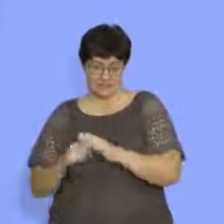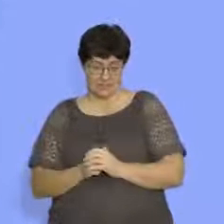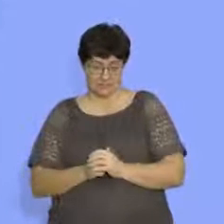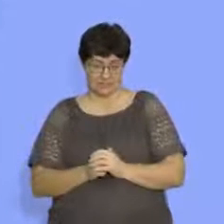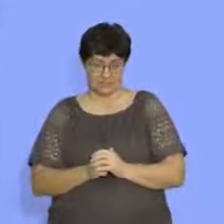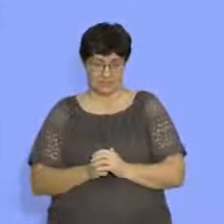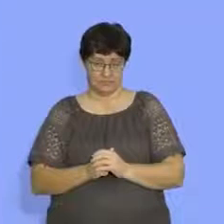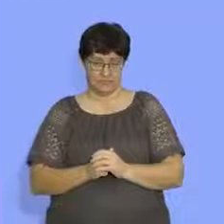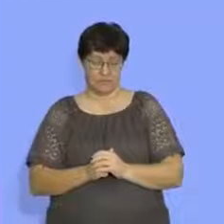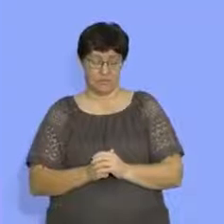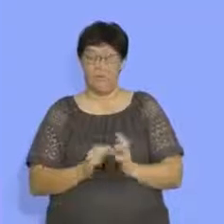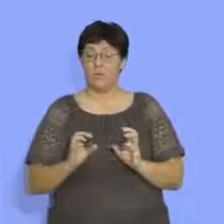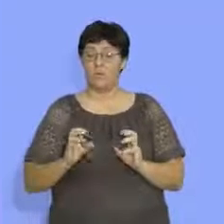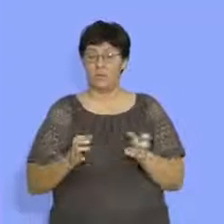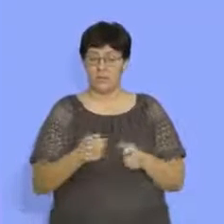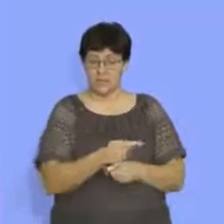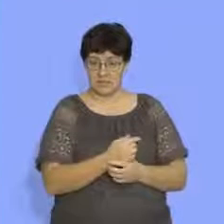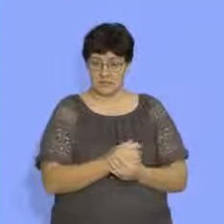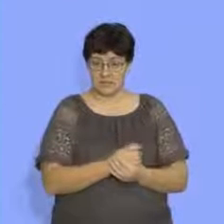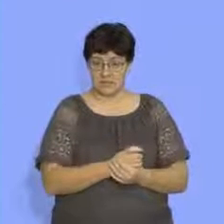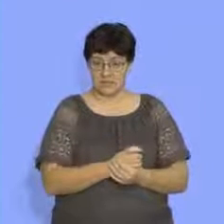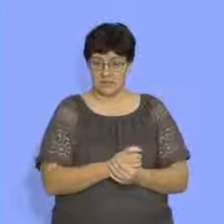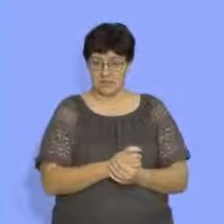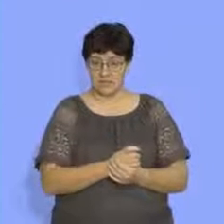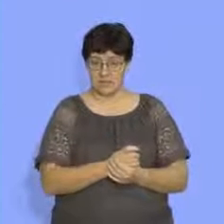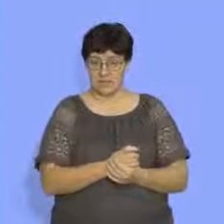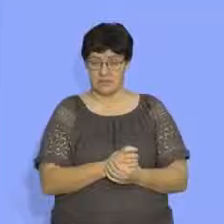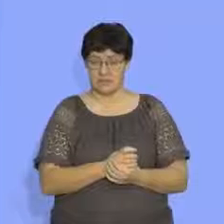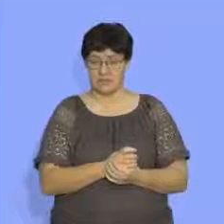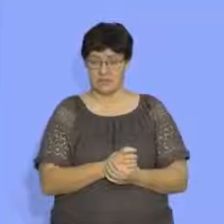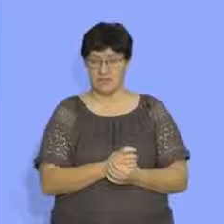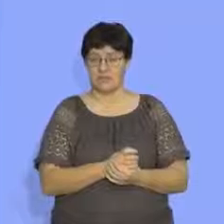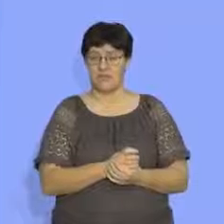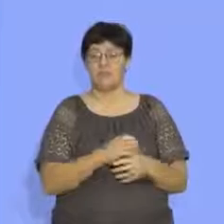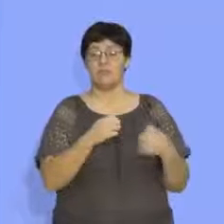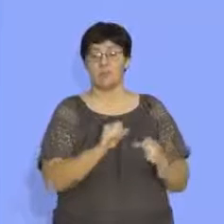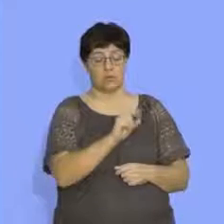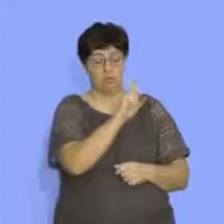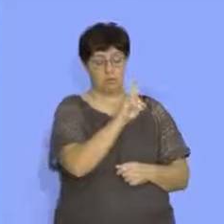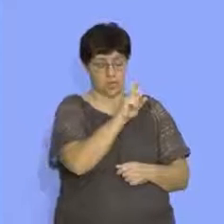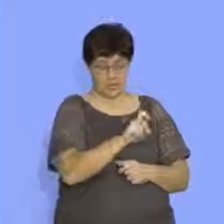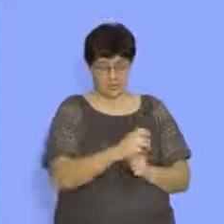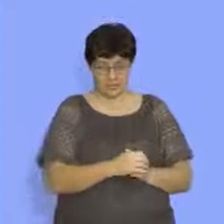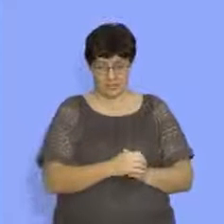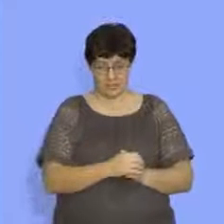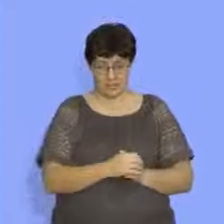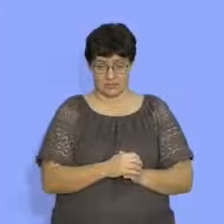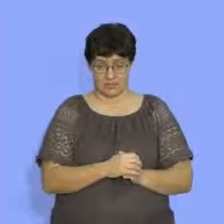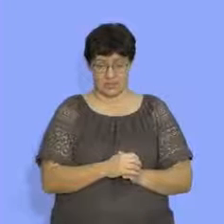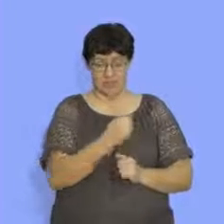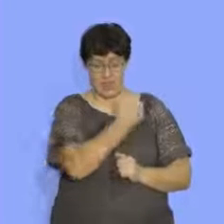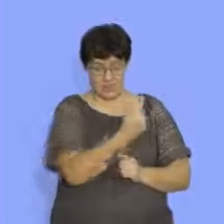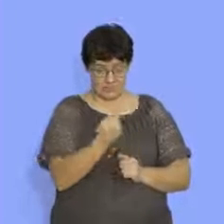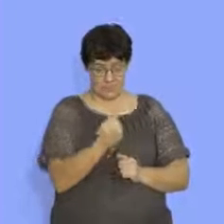7. The number of wheels is going to be the motorbike is 2x,